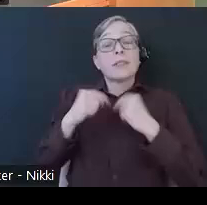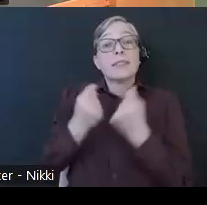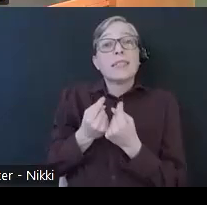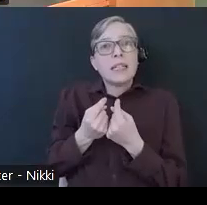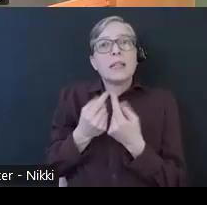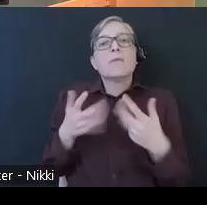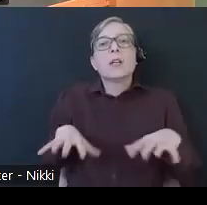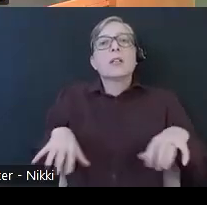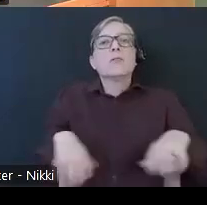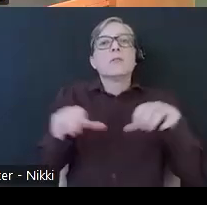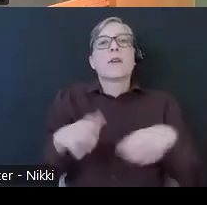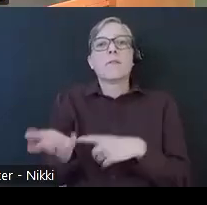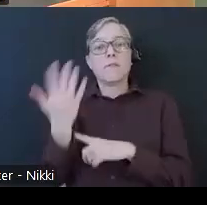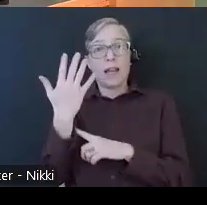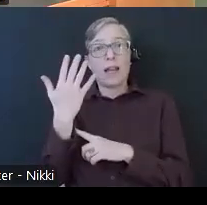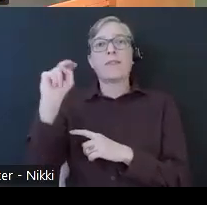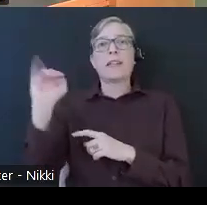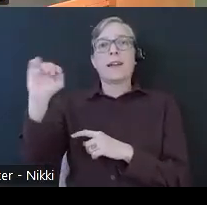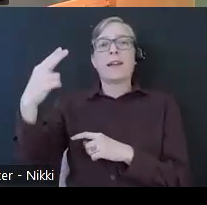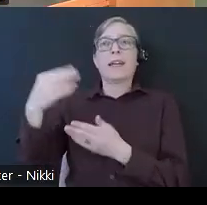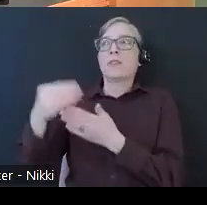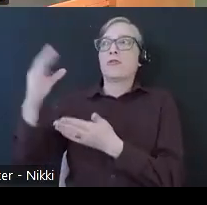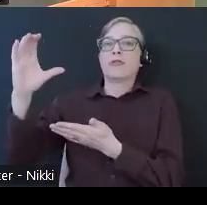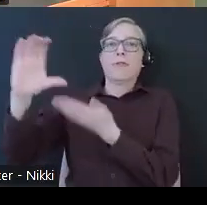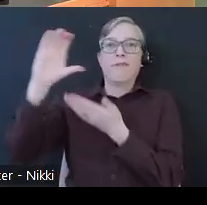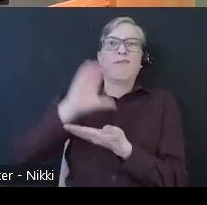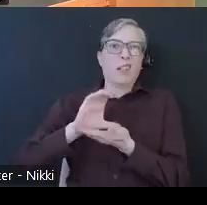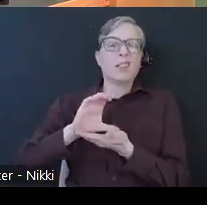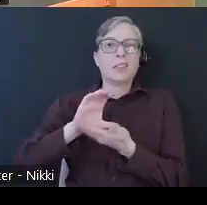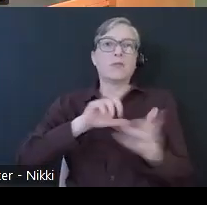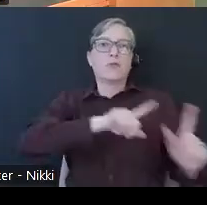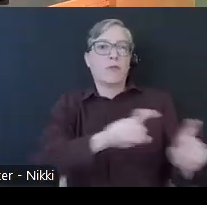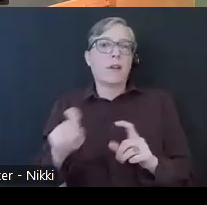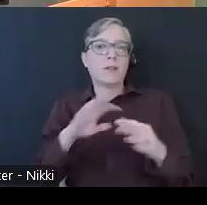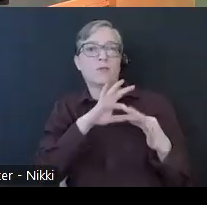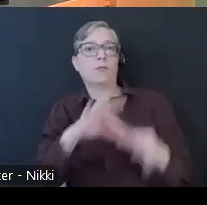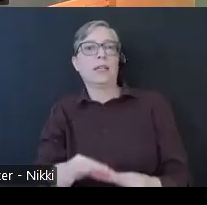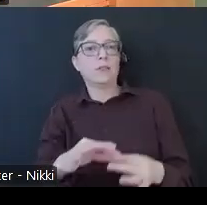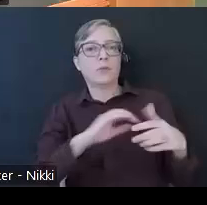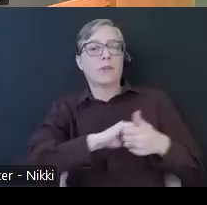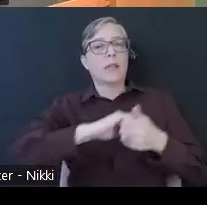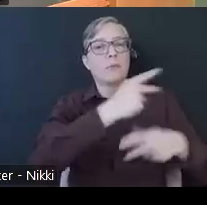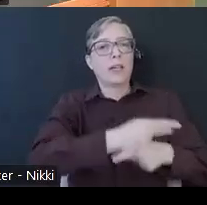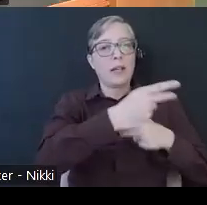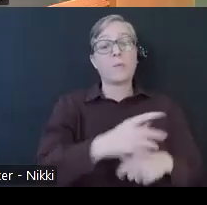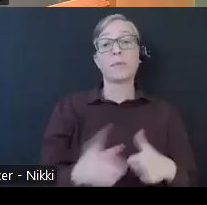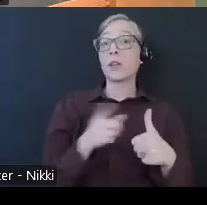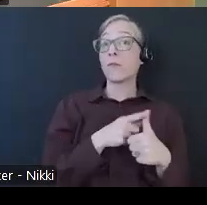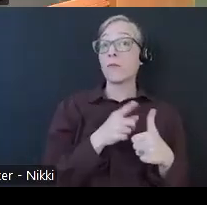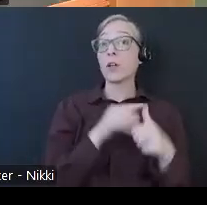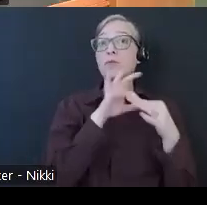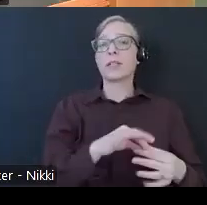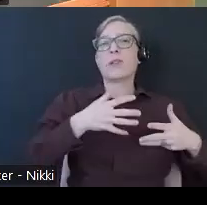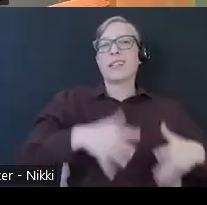all NIH-funded trials of collaborative care. The first were in the for anxiety, where it was panic and